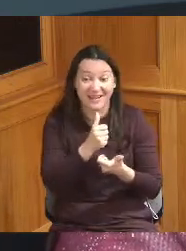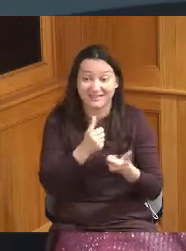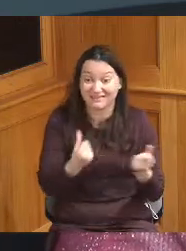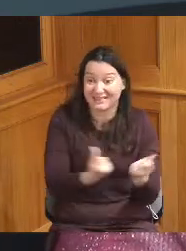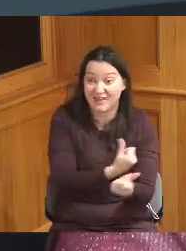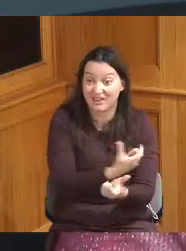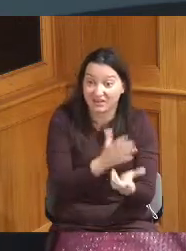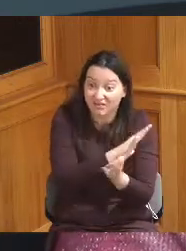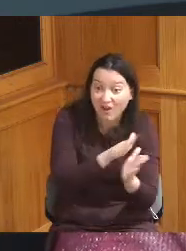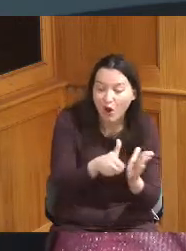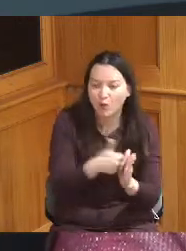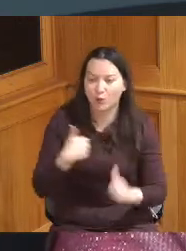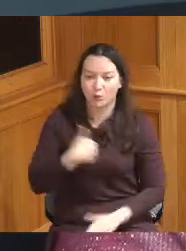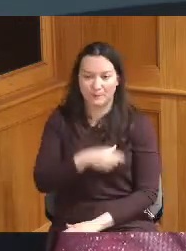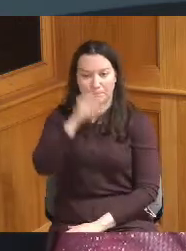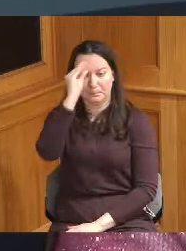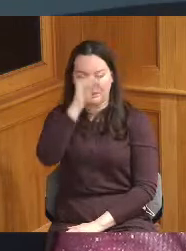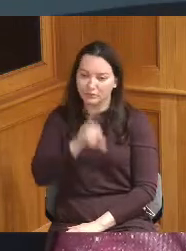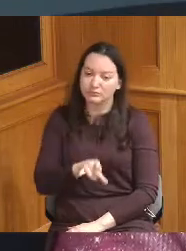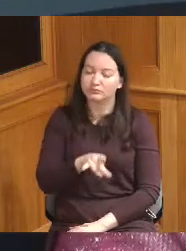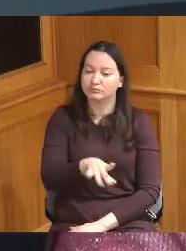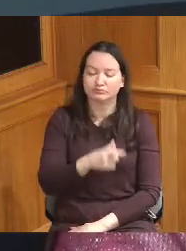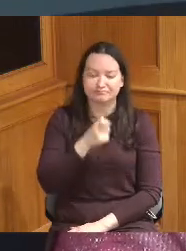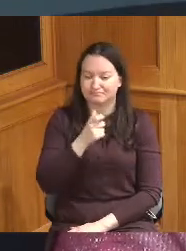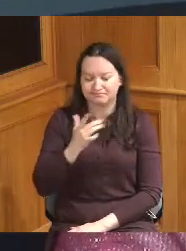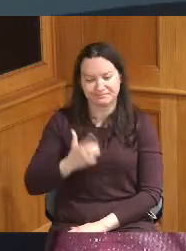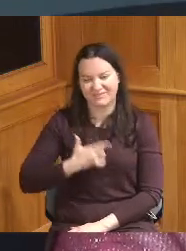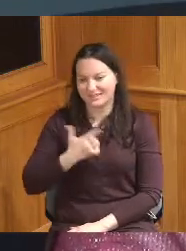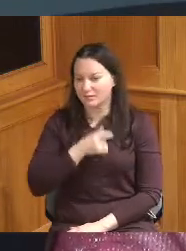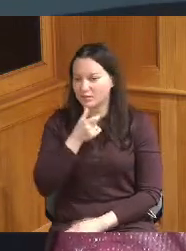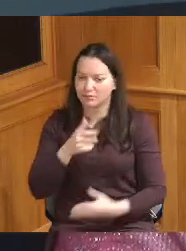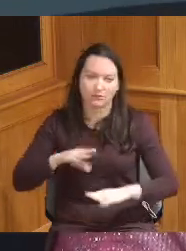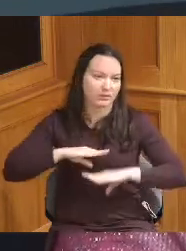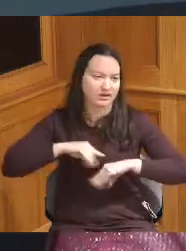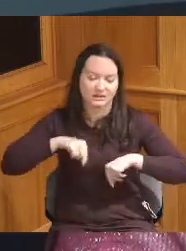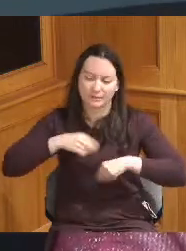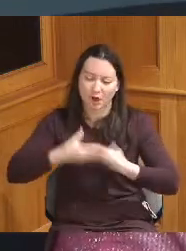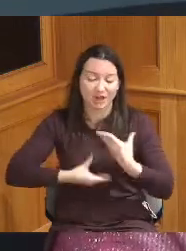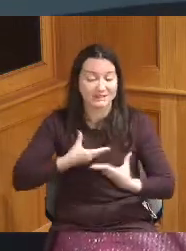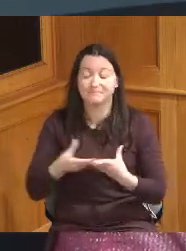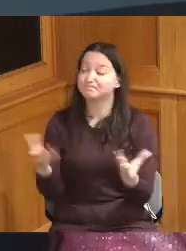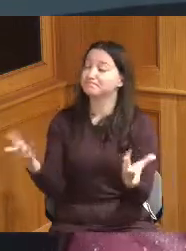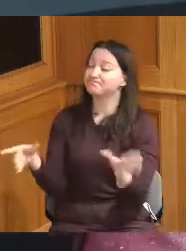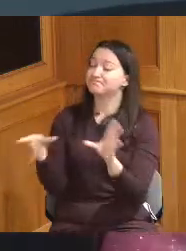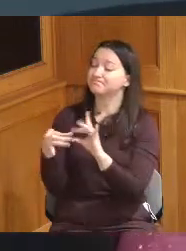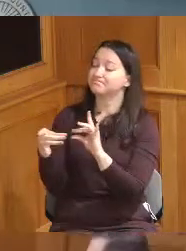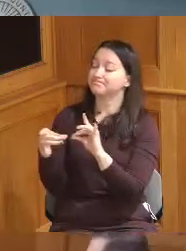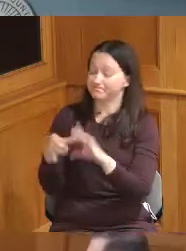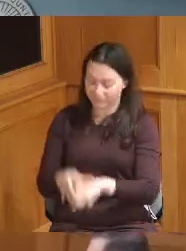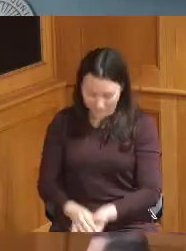for us to give our input, but I'm not satisfied with the process. And that's all I have.